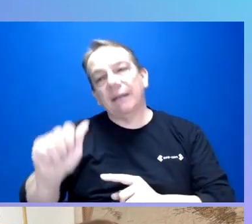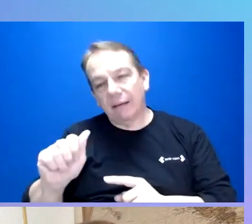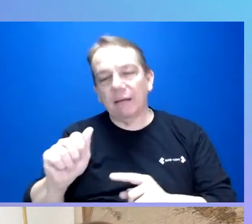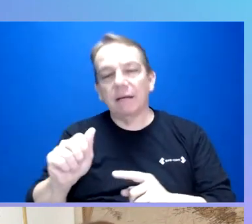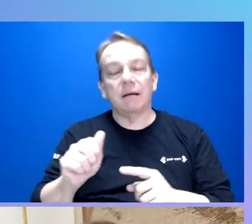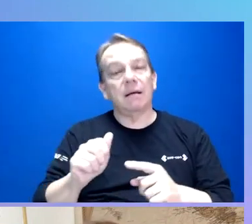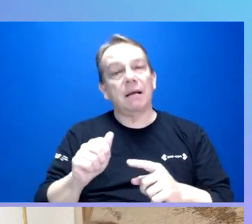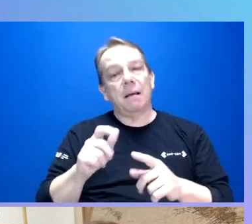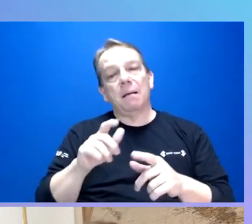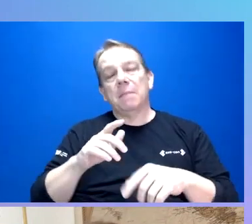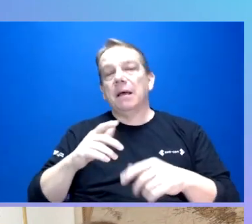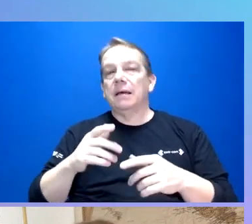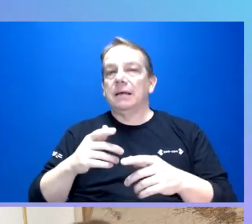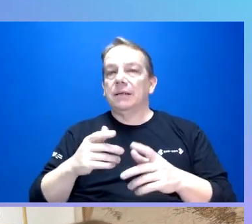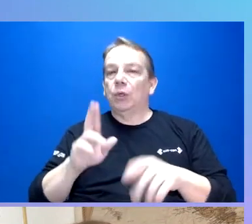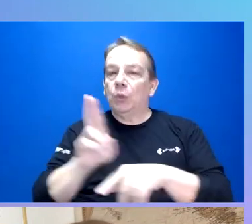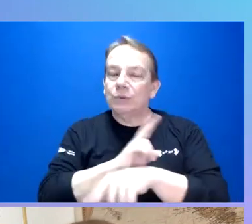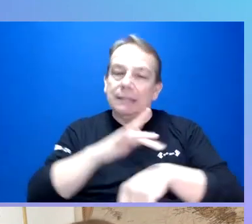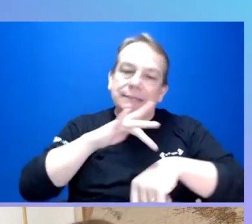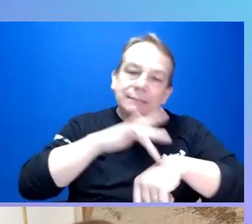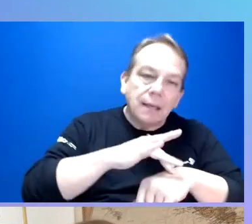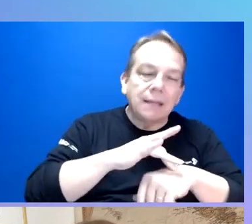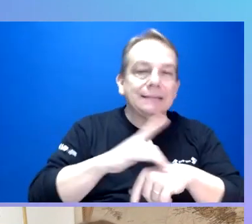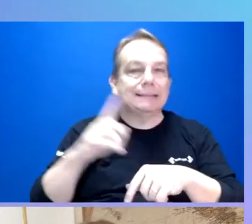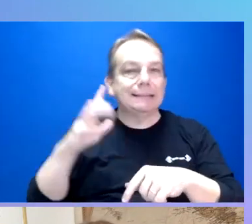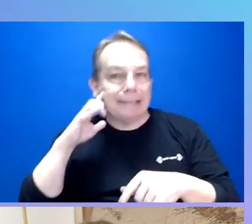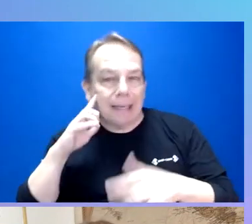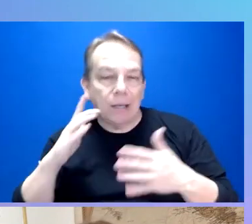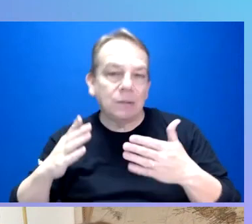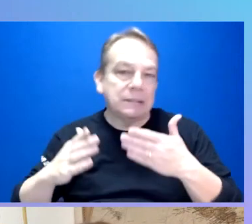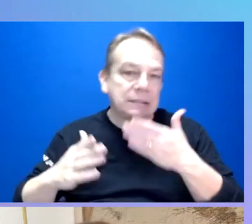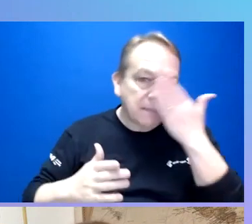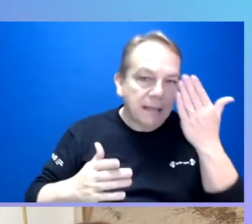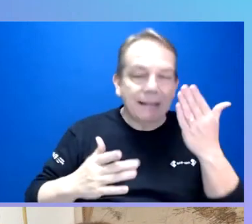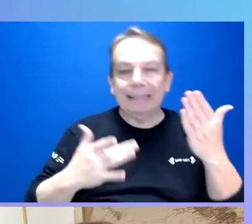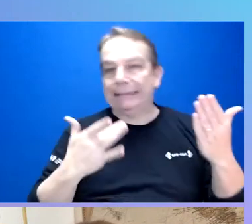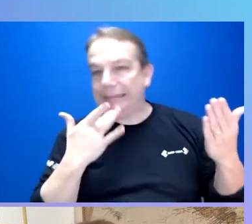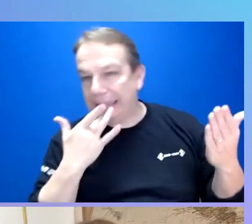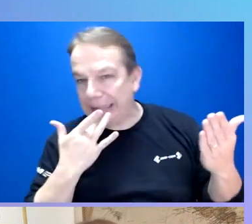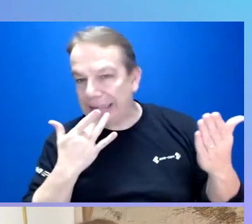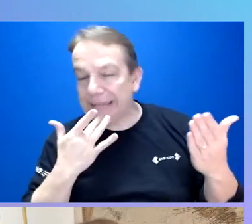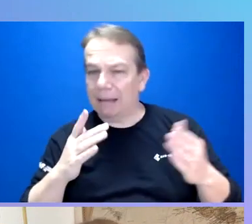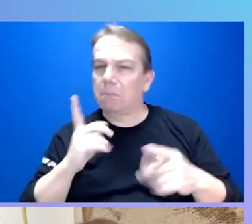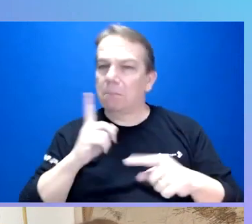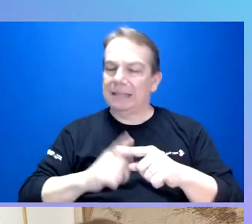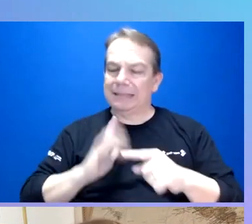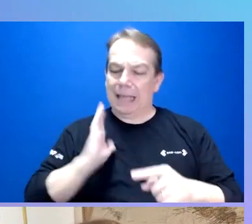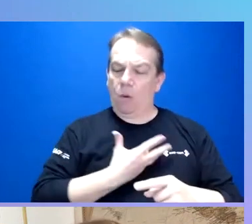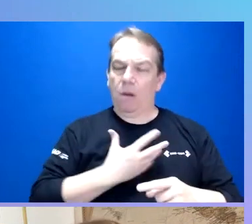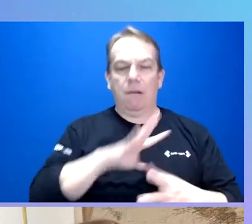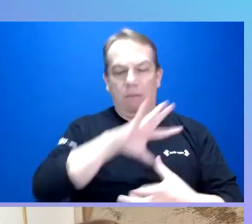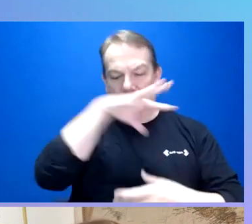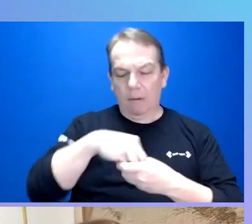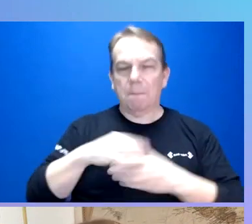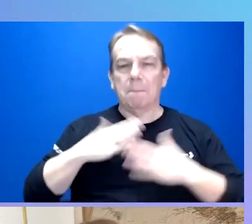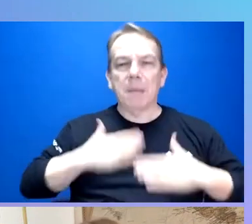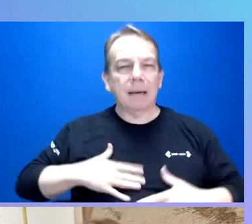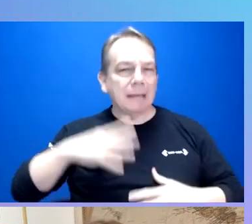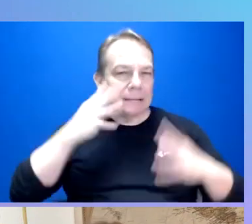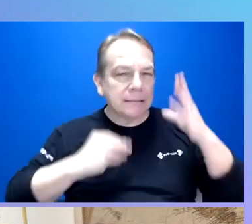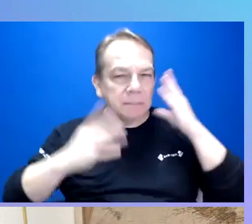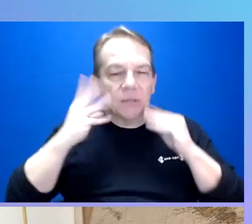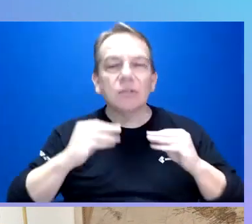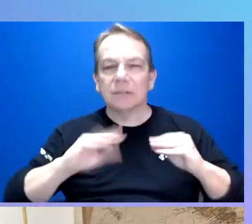activating touch and sound and smell and taste and the wisdom of the body, you can support everyone's opportunity